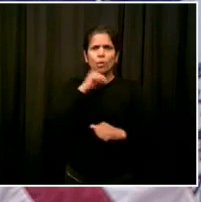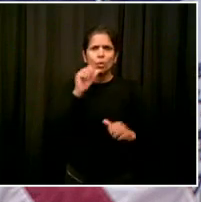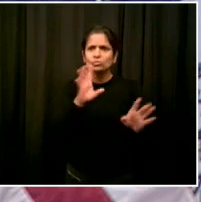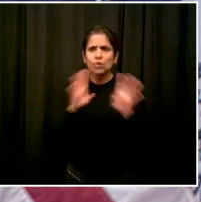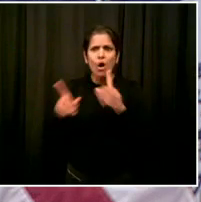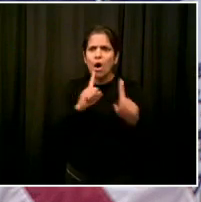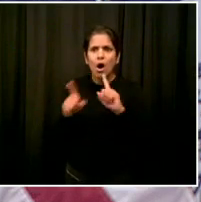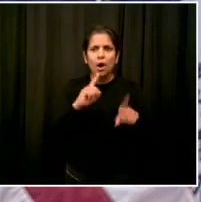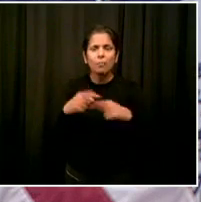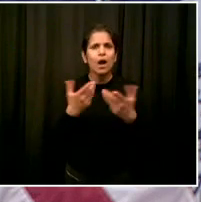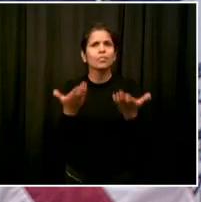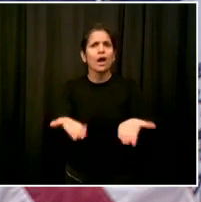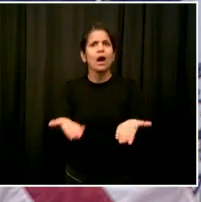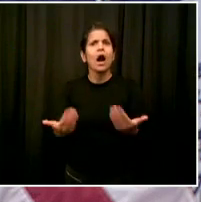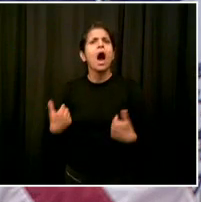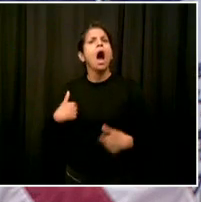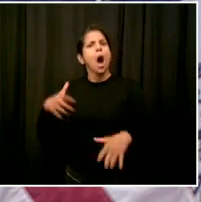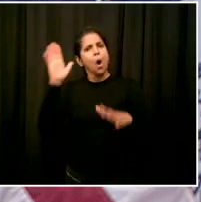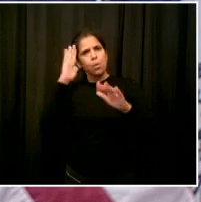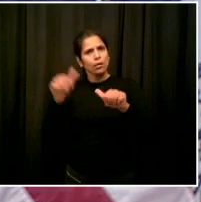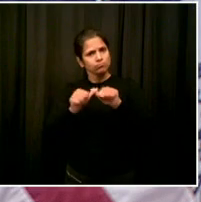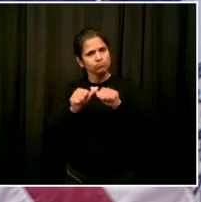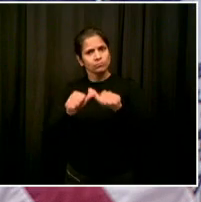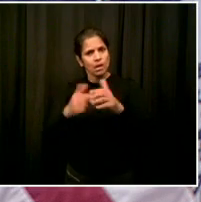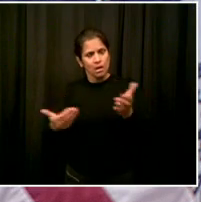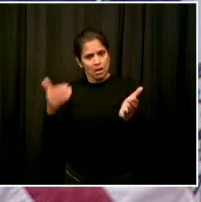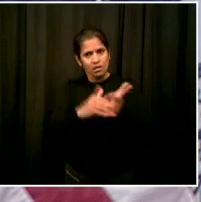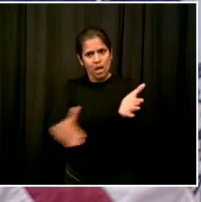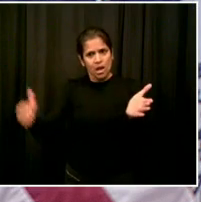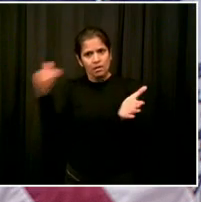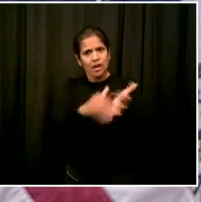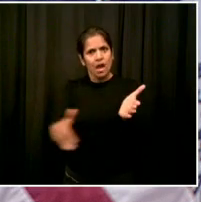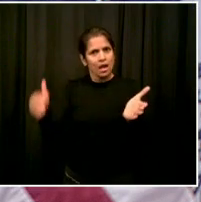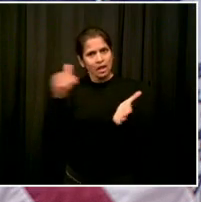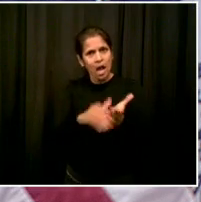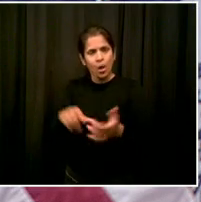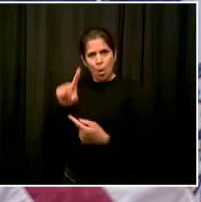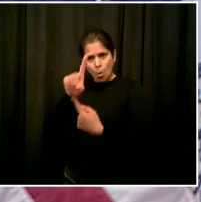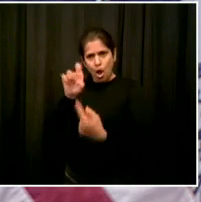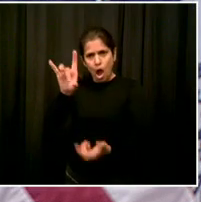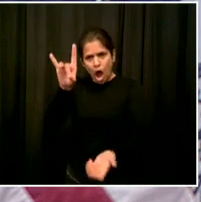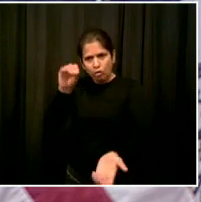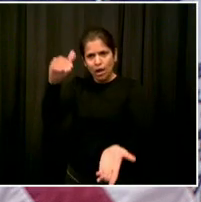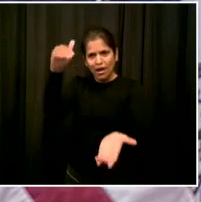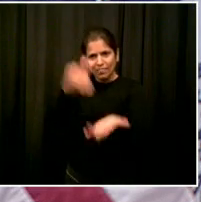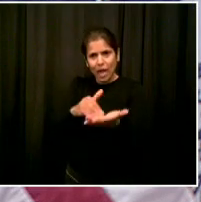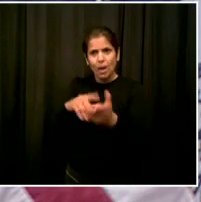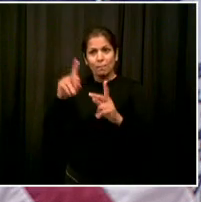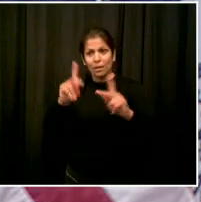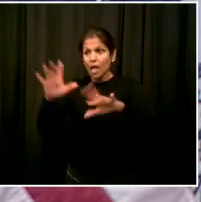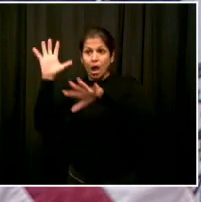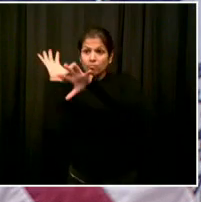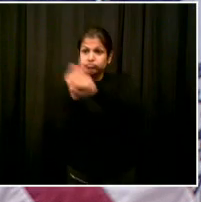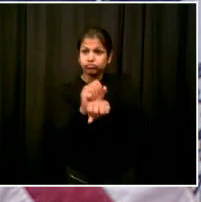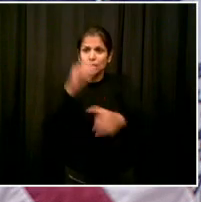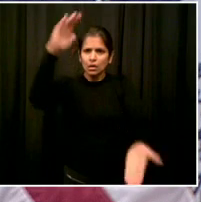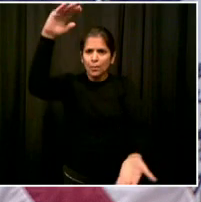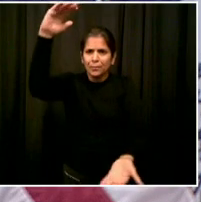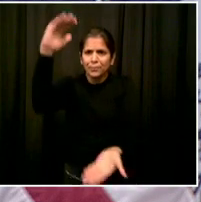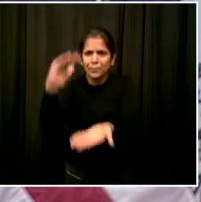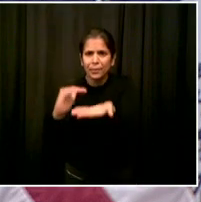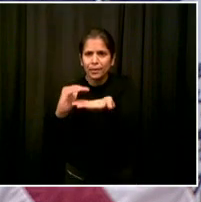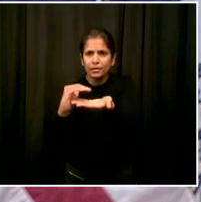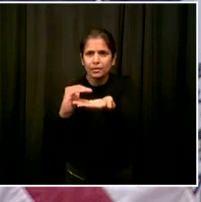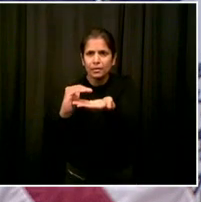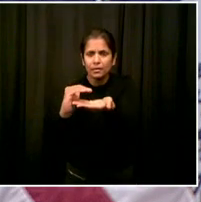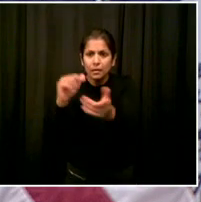under Terry's leadership and obviously Dermot's leadership, we have seen that happening while still fighting crime where